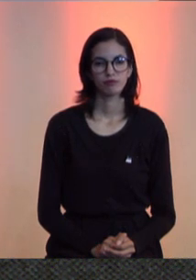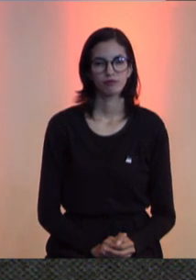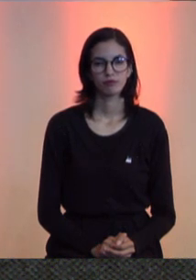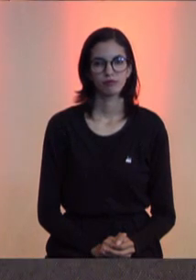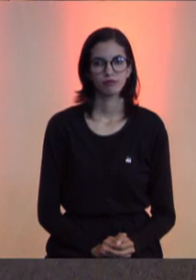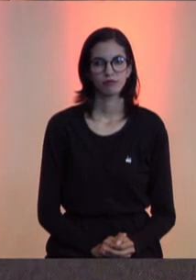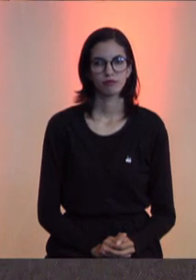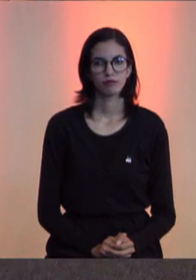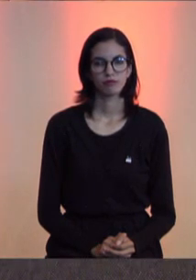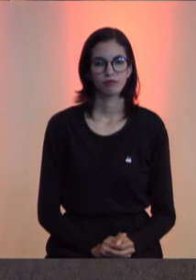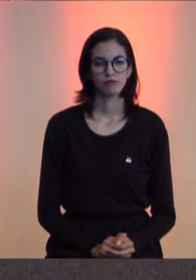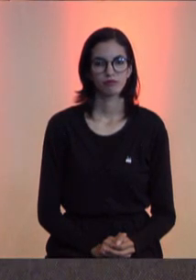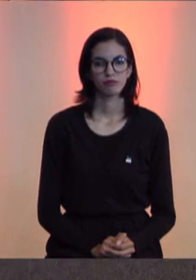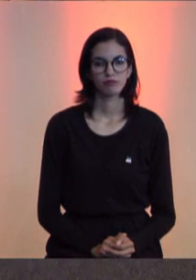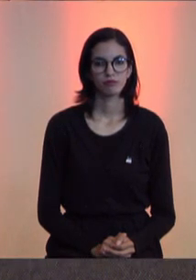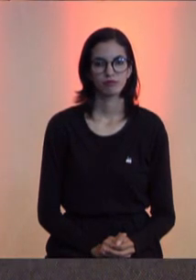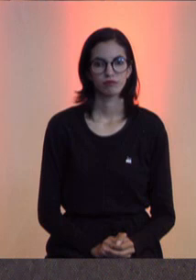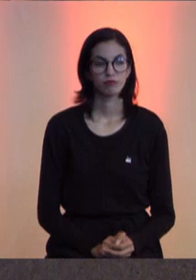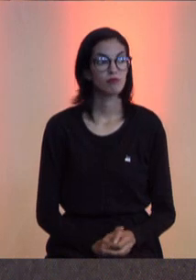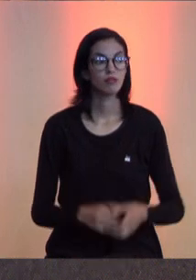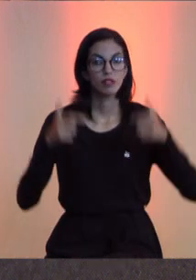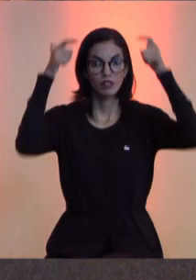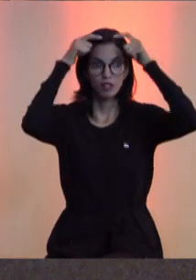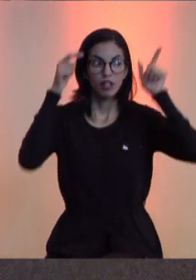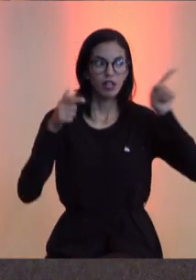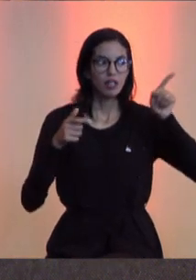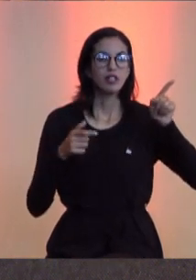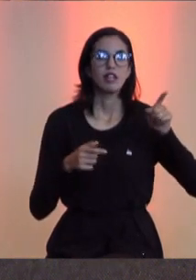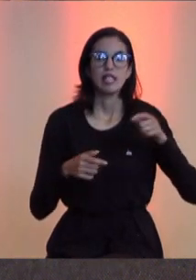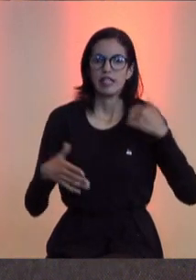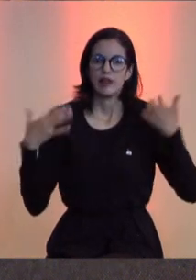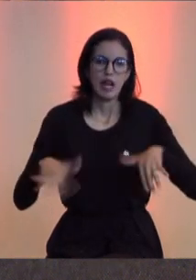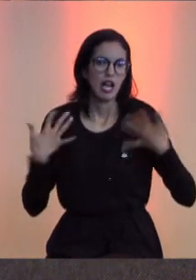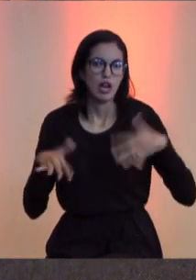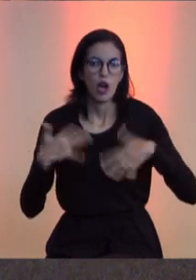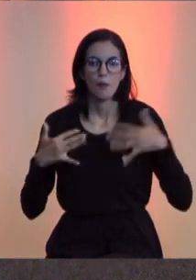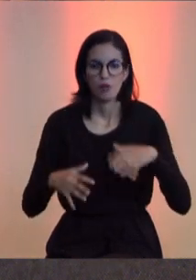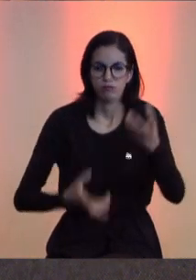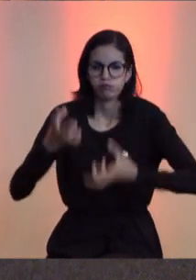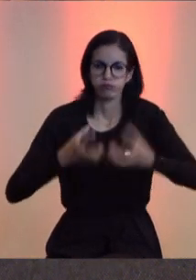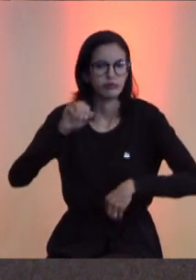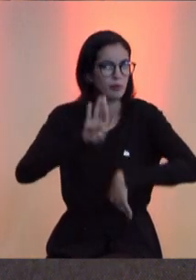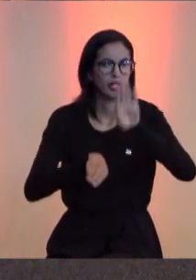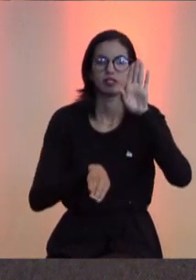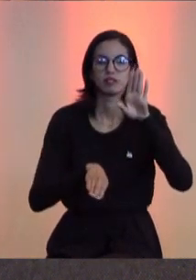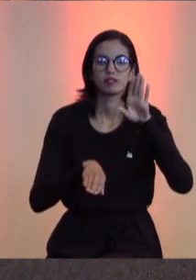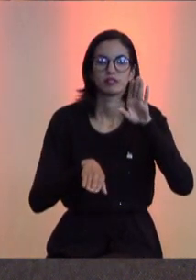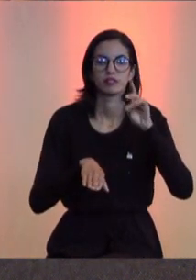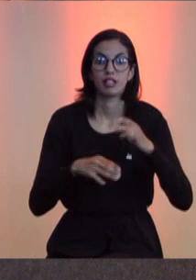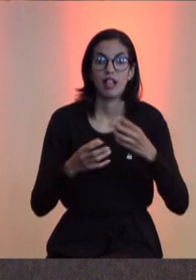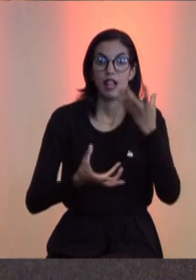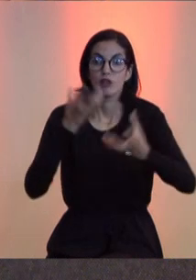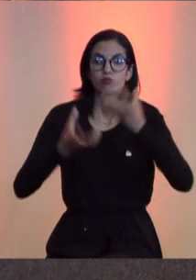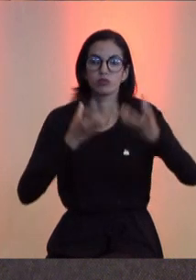Abednego. Y porque la palabra del rey daba priesa y habían procurado que se encendiese mucho, la llama del